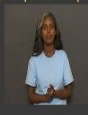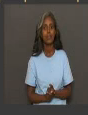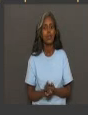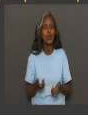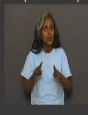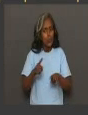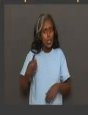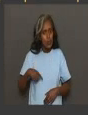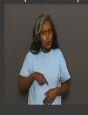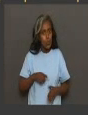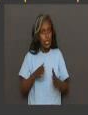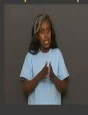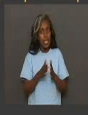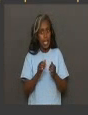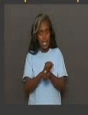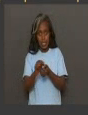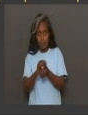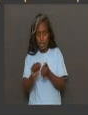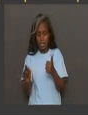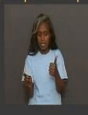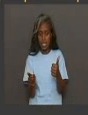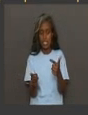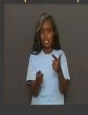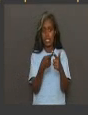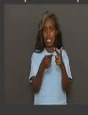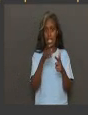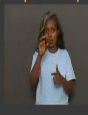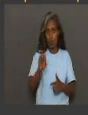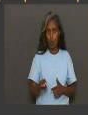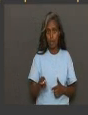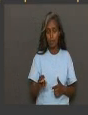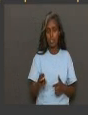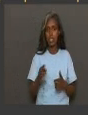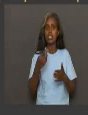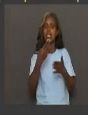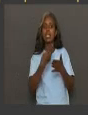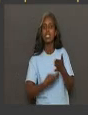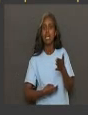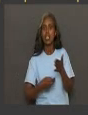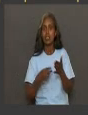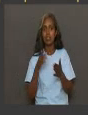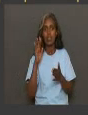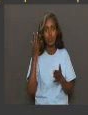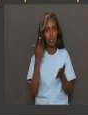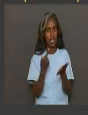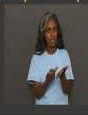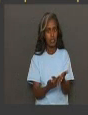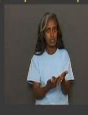When we expand using the second column, the results look like this.